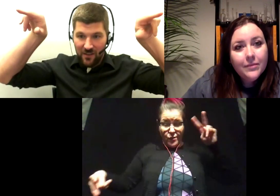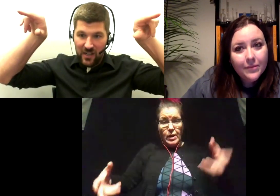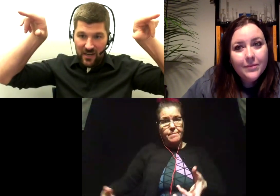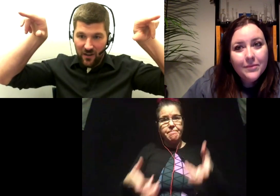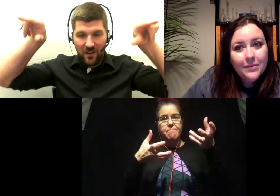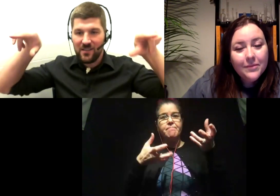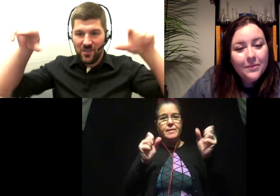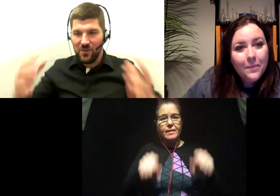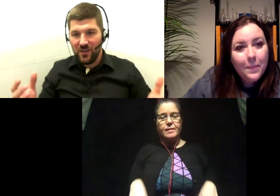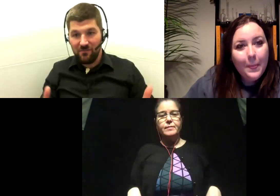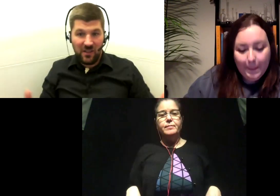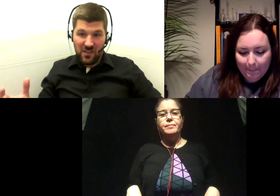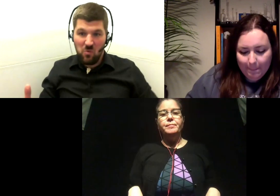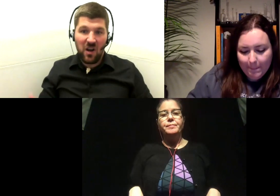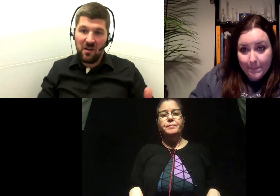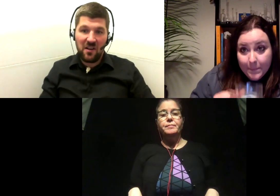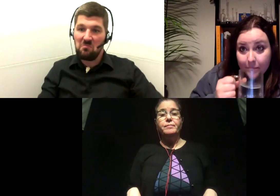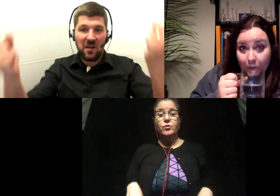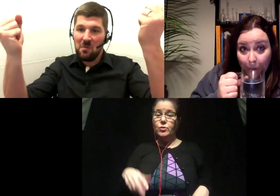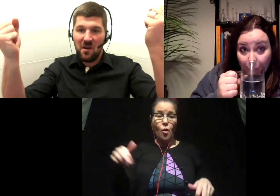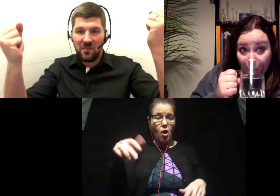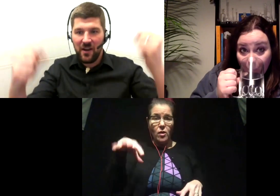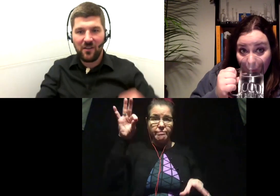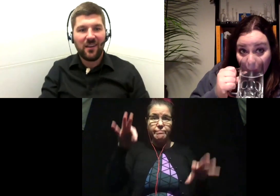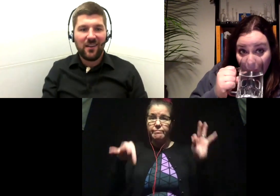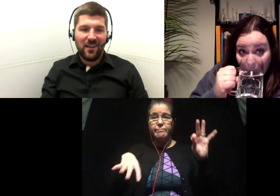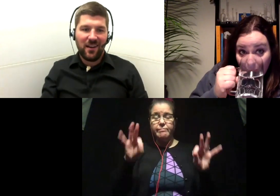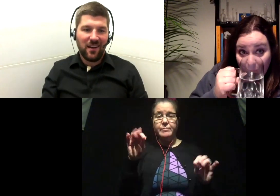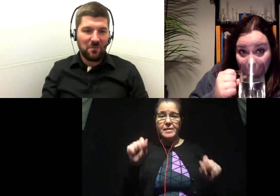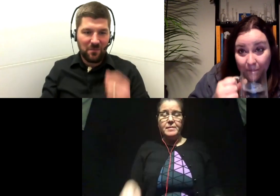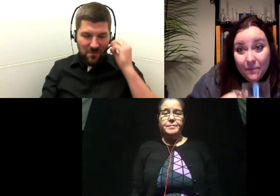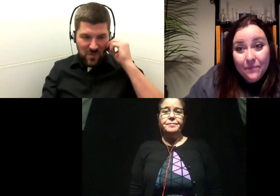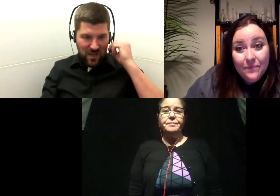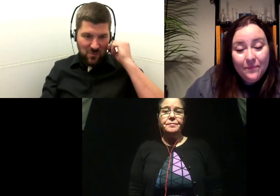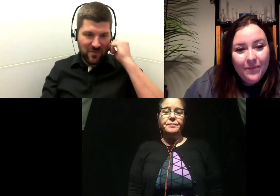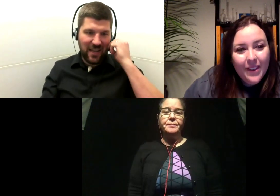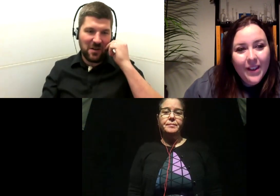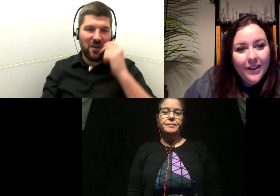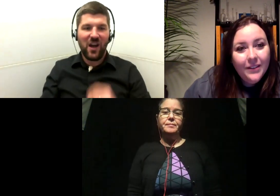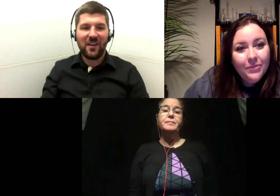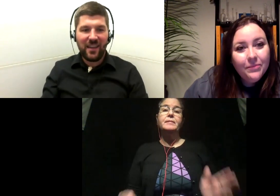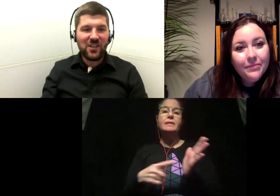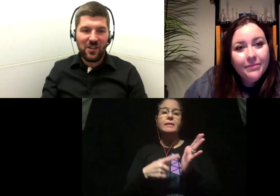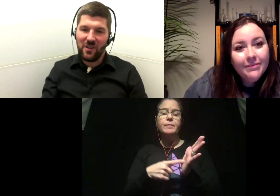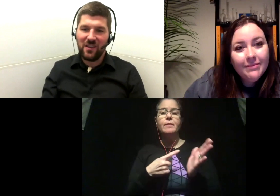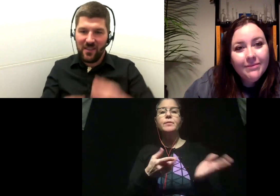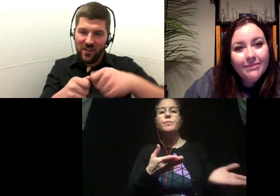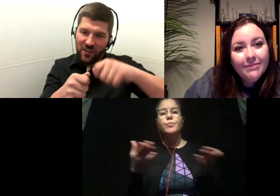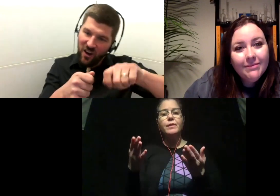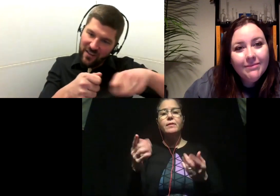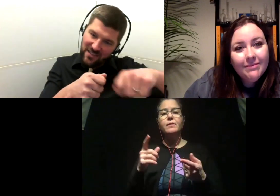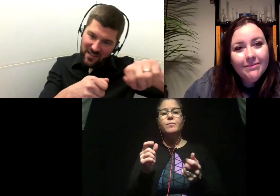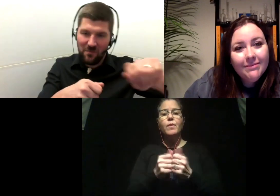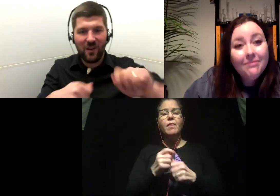antlers every year, and so you can literally just walk around and pick them up off the ground. Um, Sometimes we've taken them out onto the ice sheet with us and then